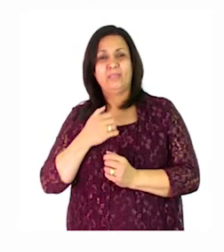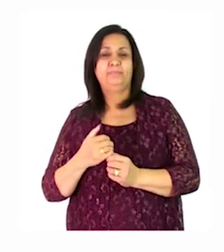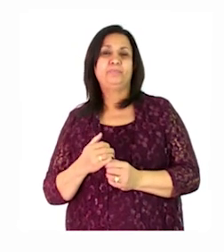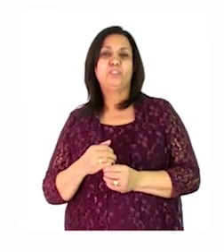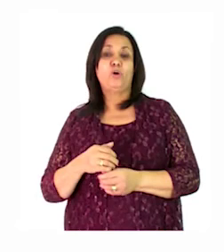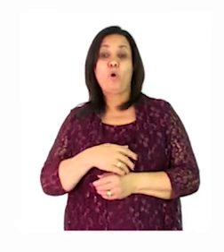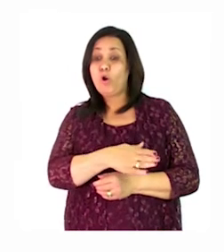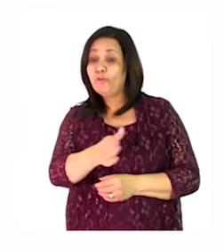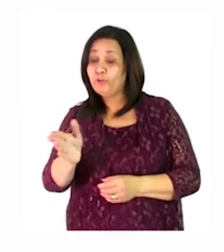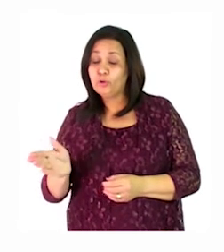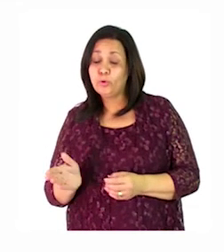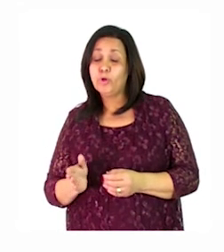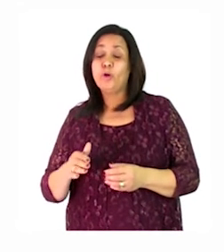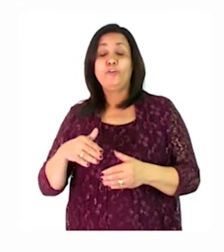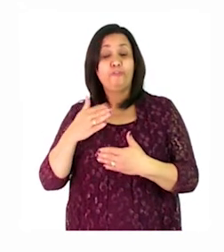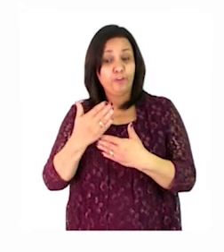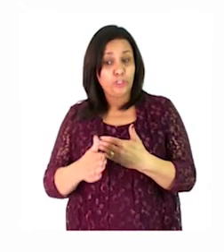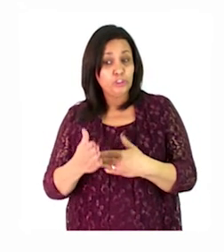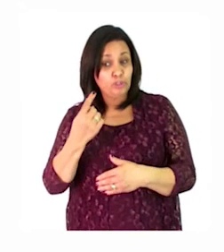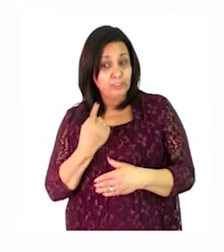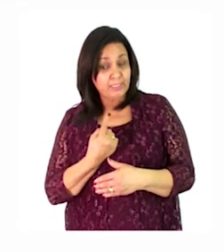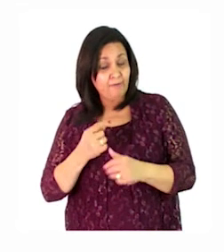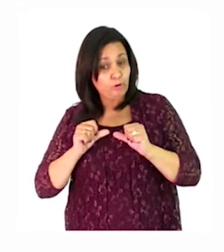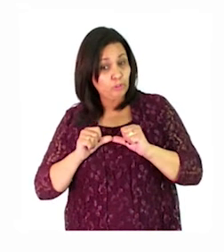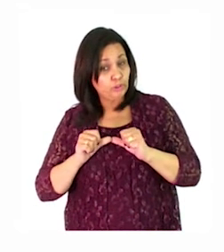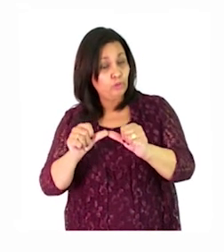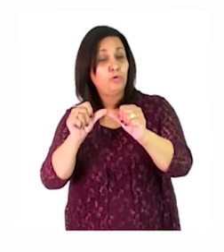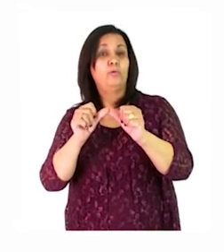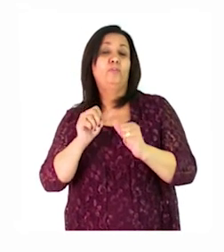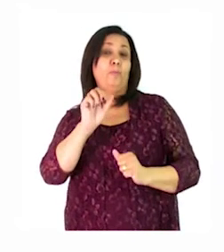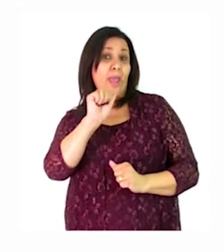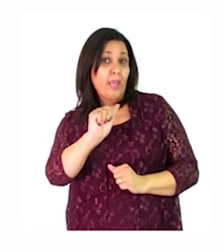finish all the letters from A to Z.